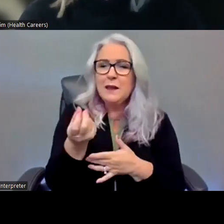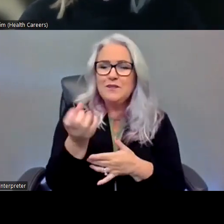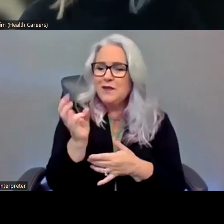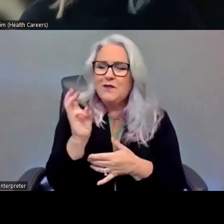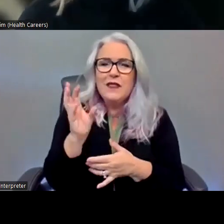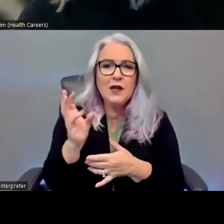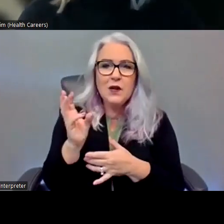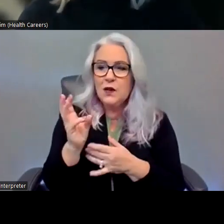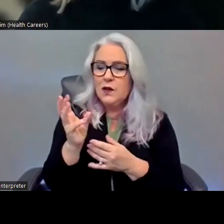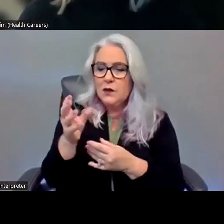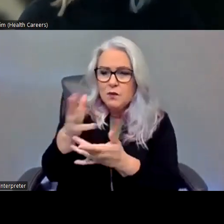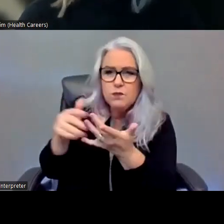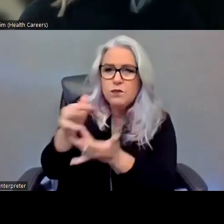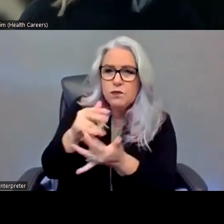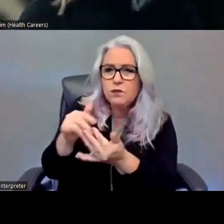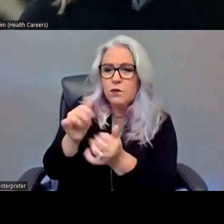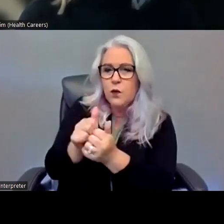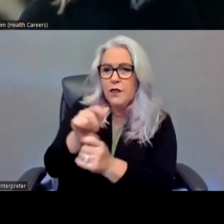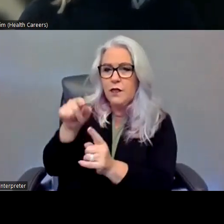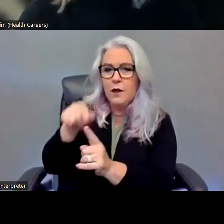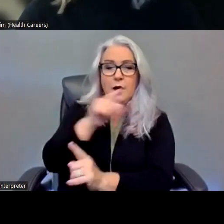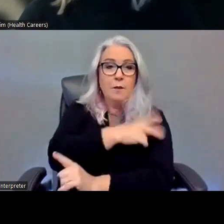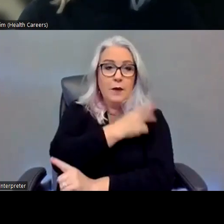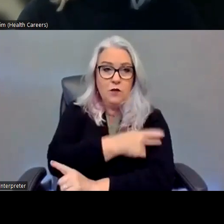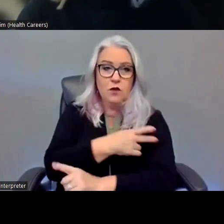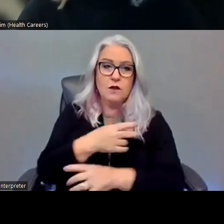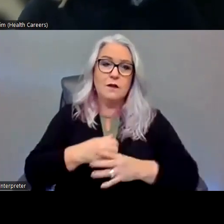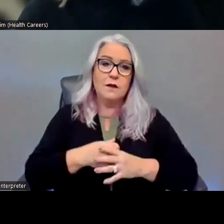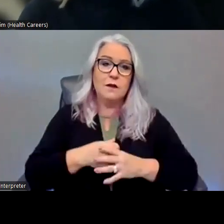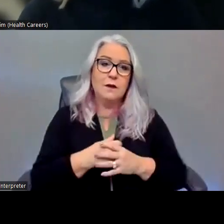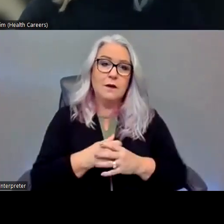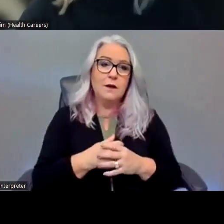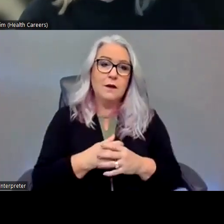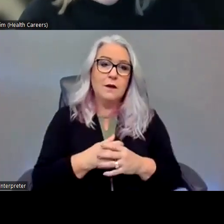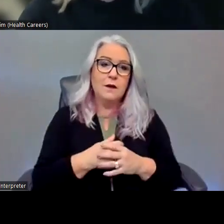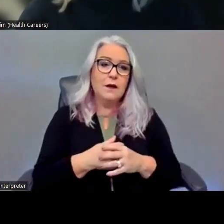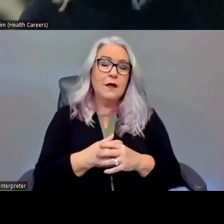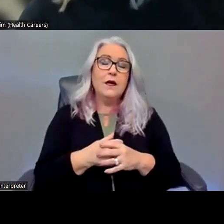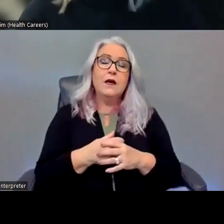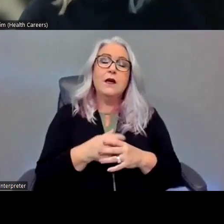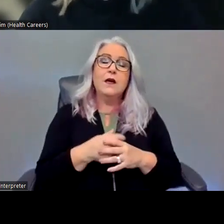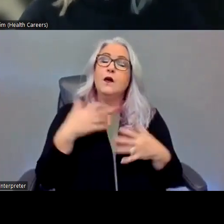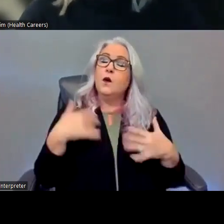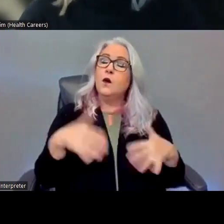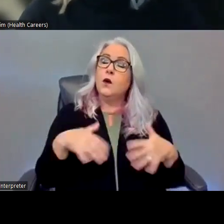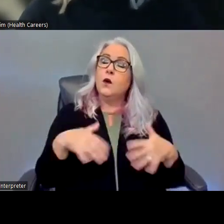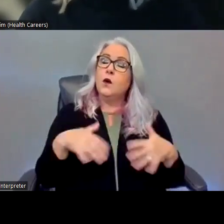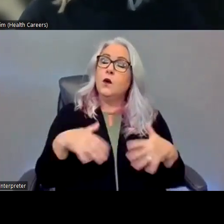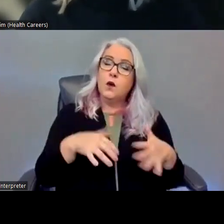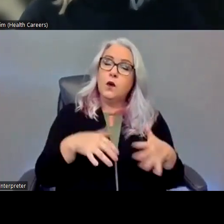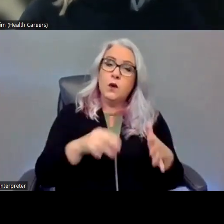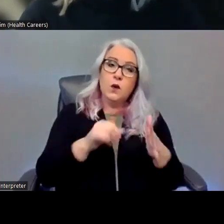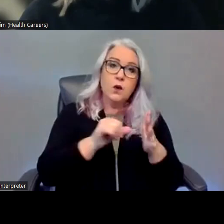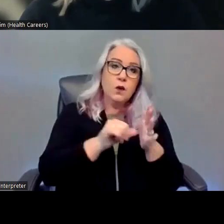interaction or care. And I cannot stress enough that these jobs, the people in these jobs,